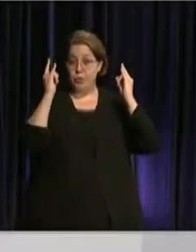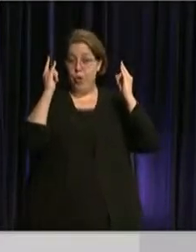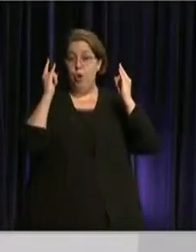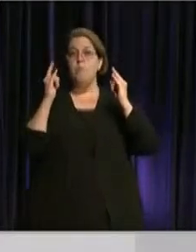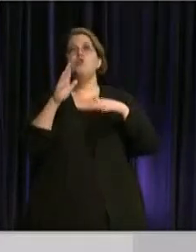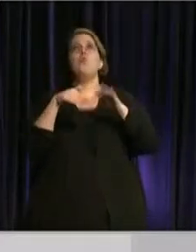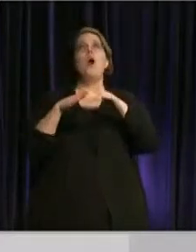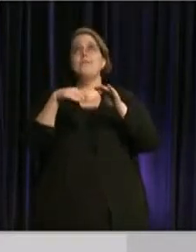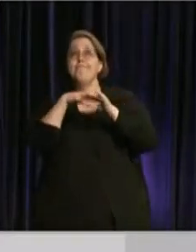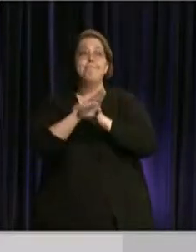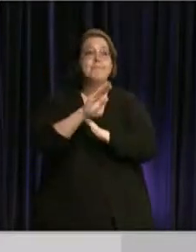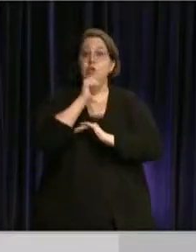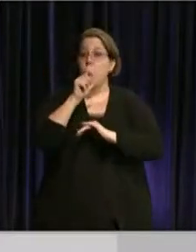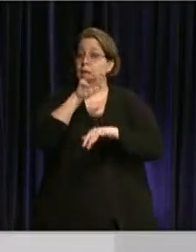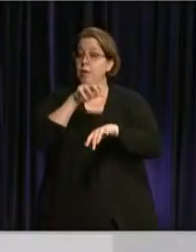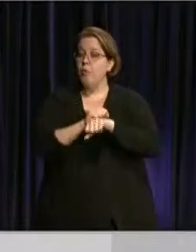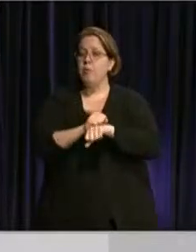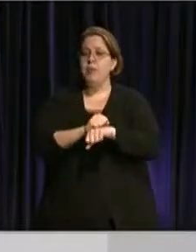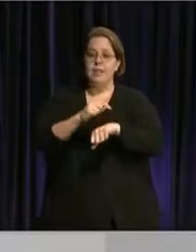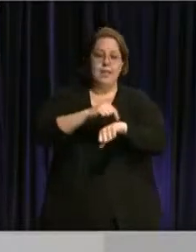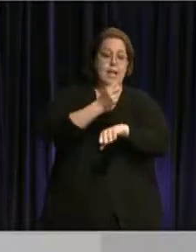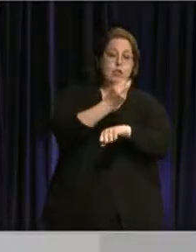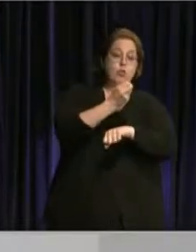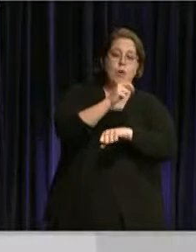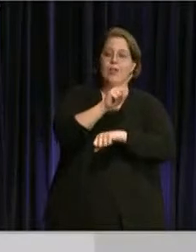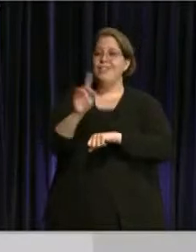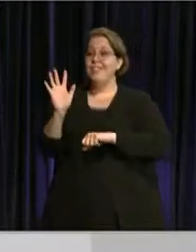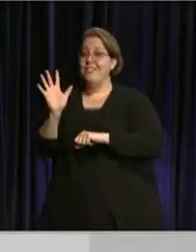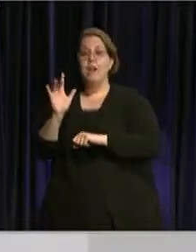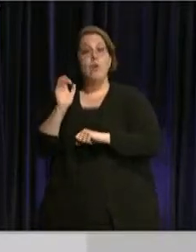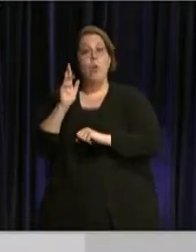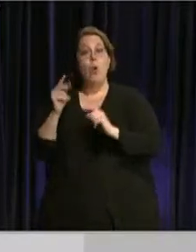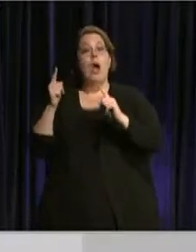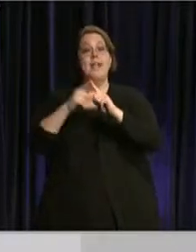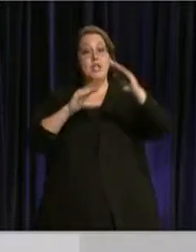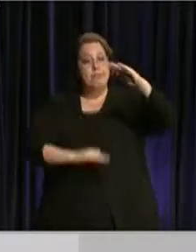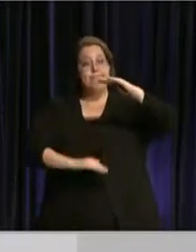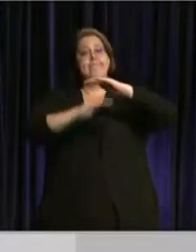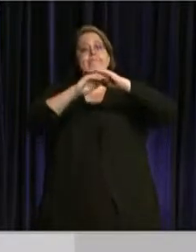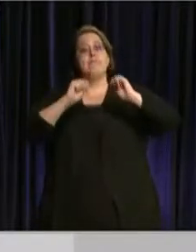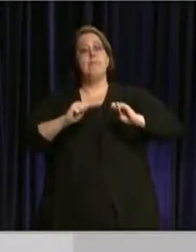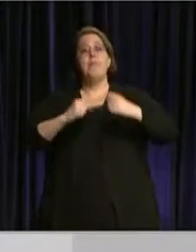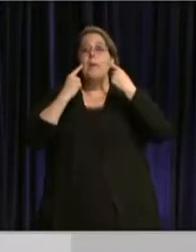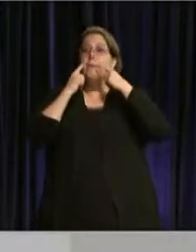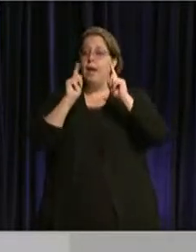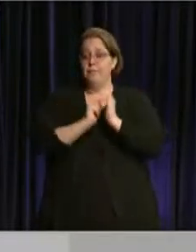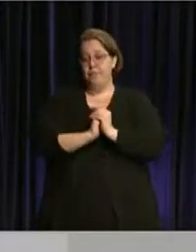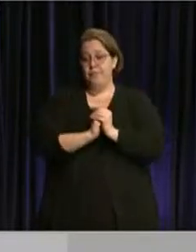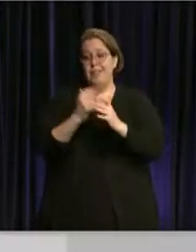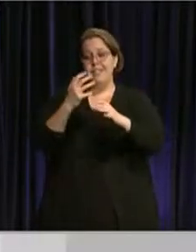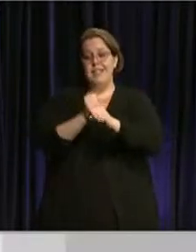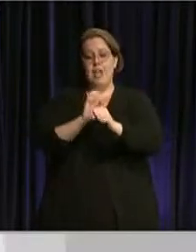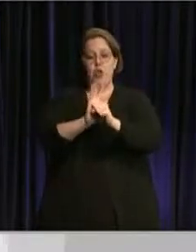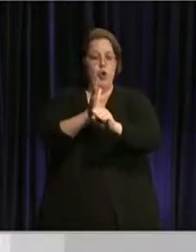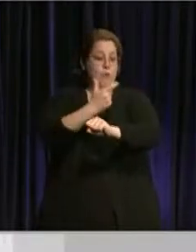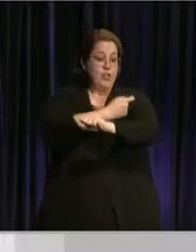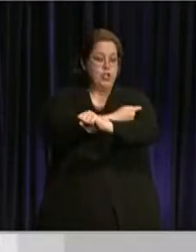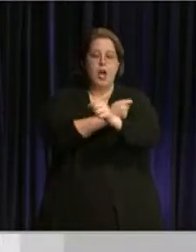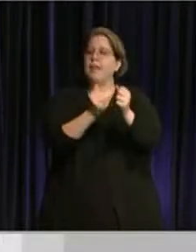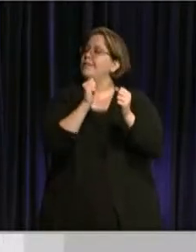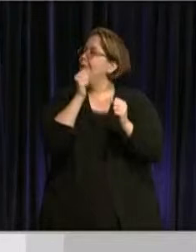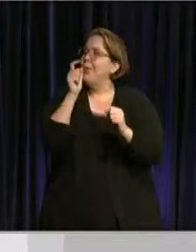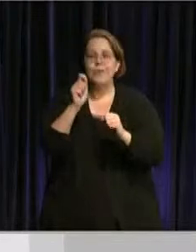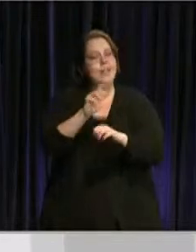a walk-in basis from 12 p.m. to 5 p.m. or until capacity is reached to receive the COVID-19 vaccine without